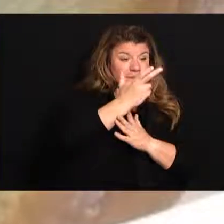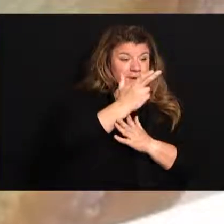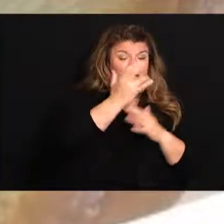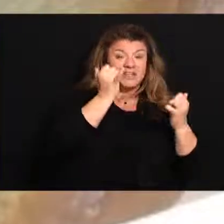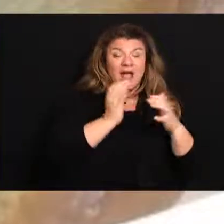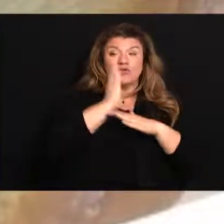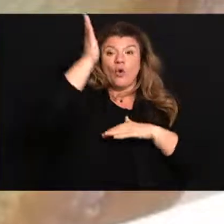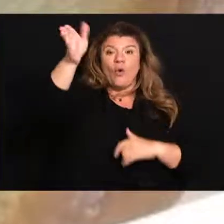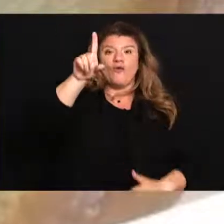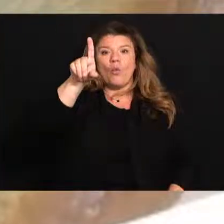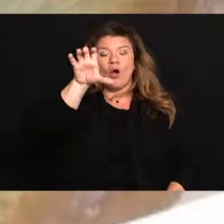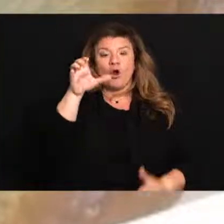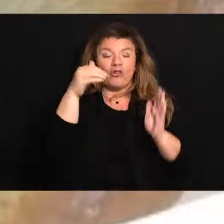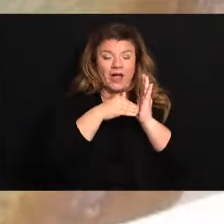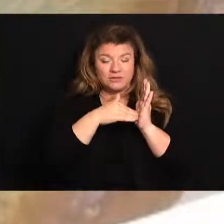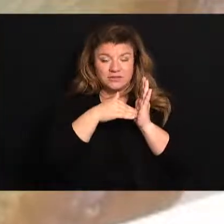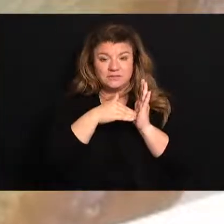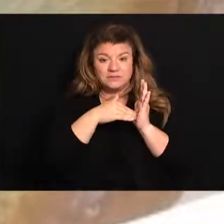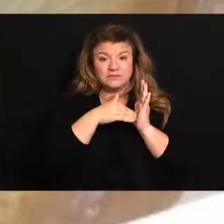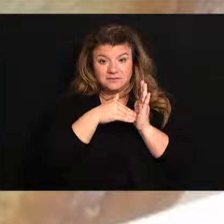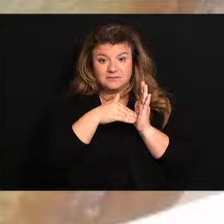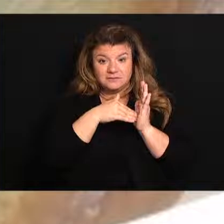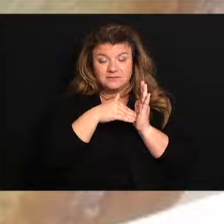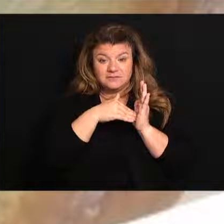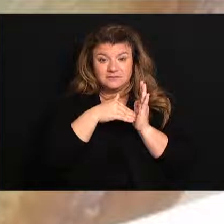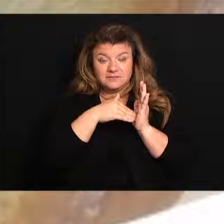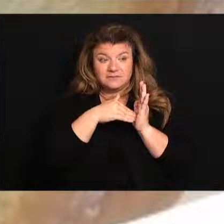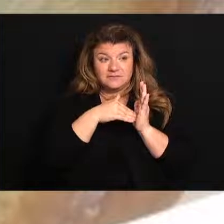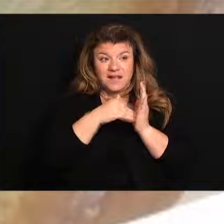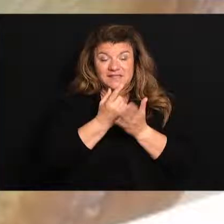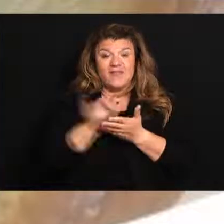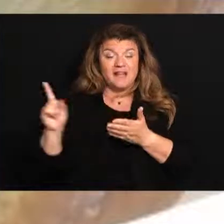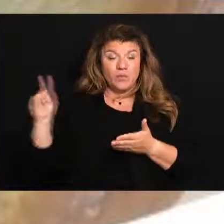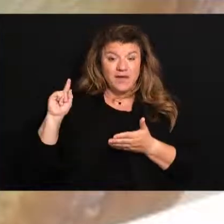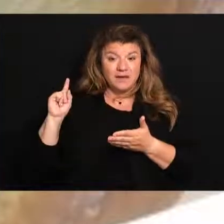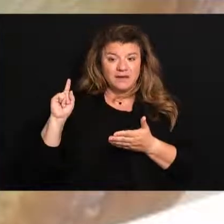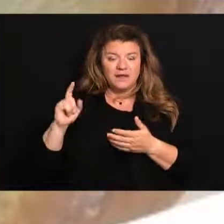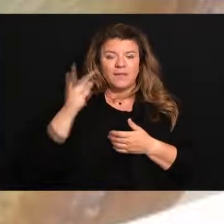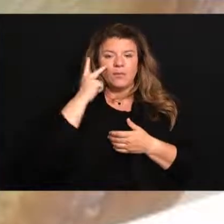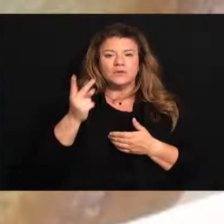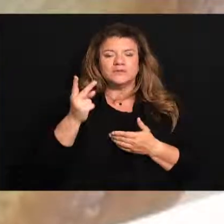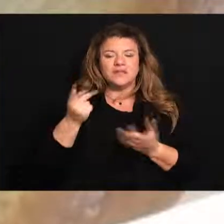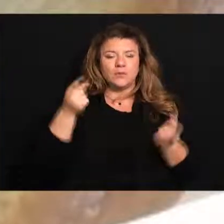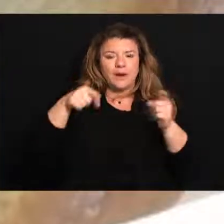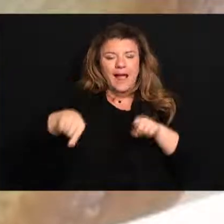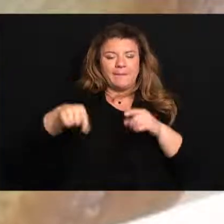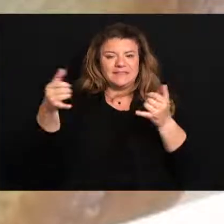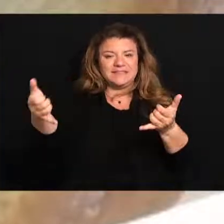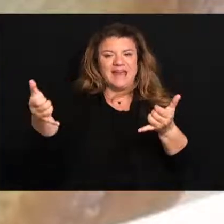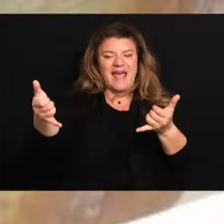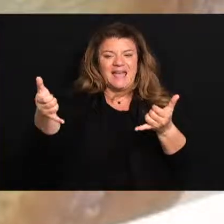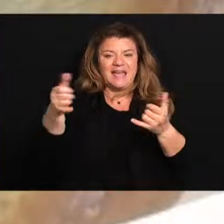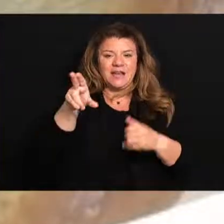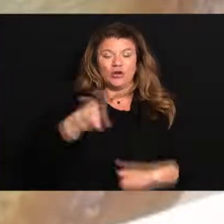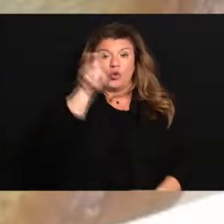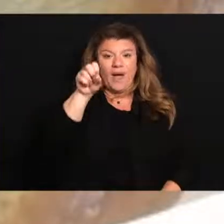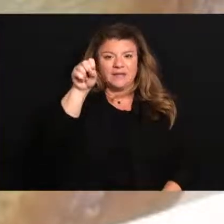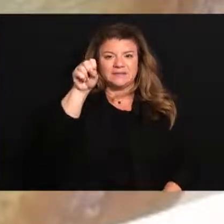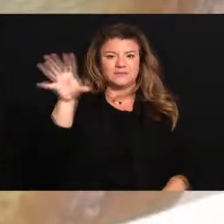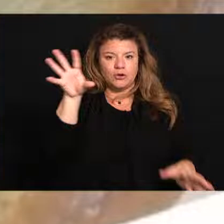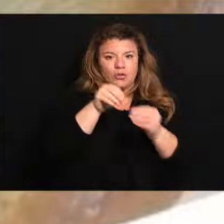over 100,000 as of last week. And we'll see what we get today in the US.